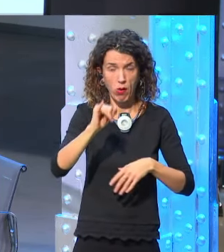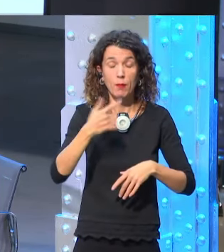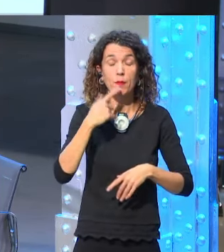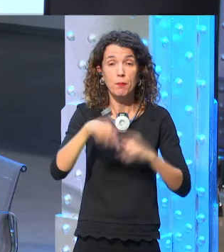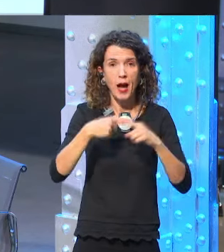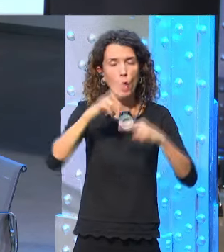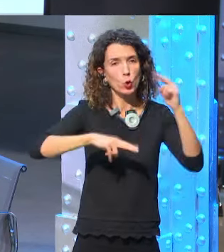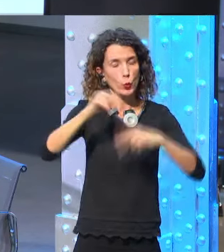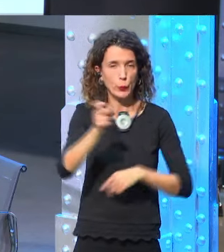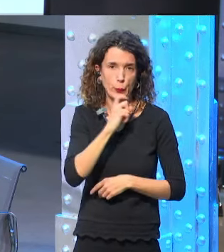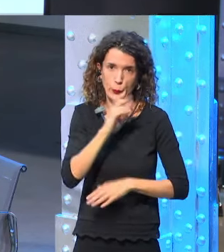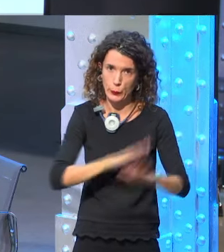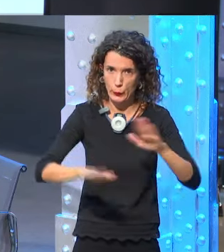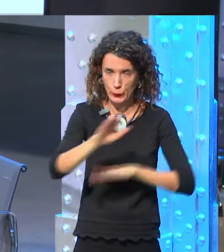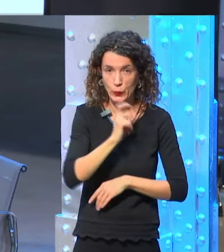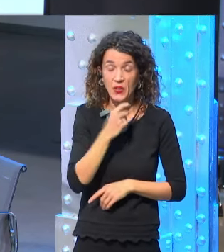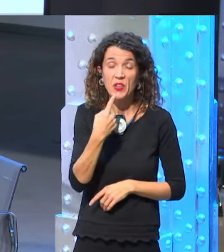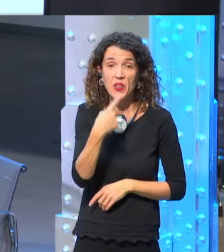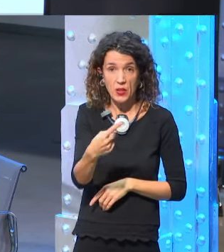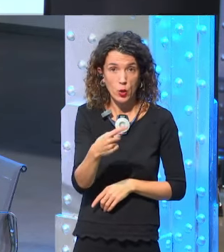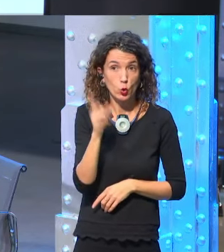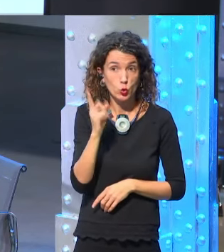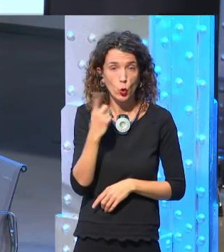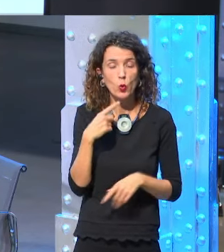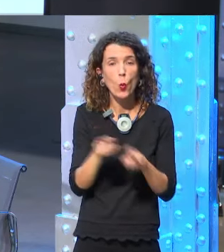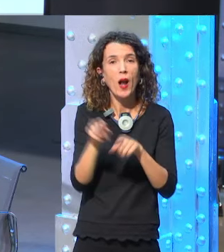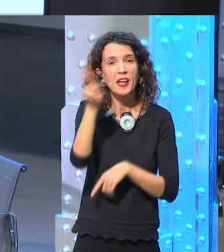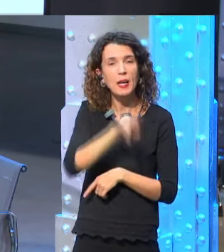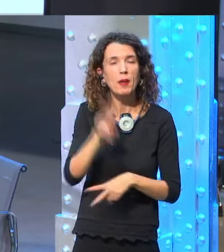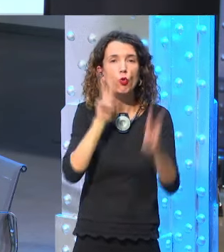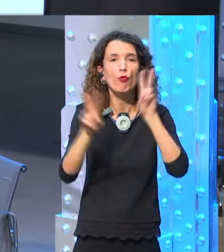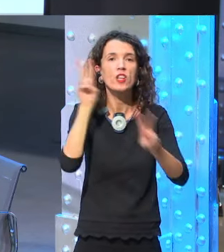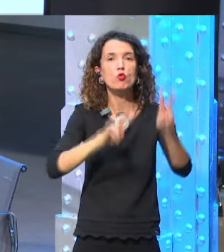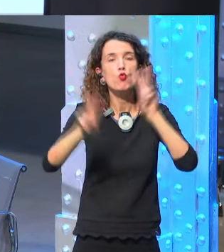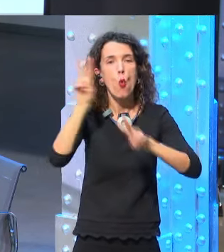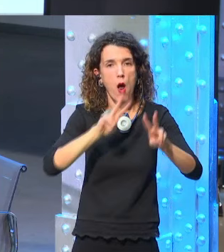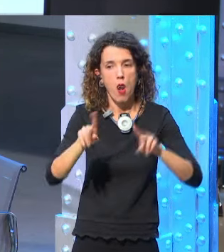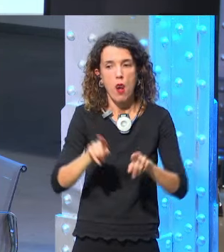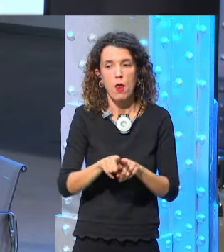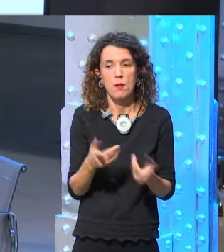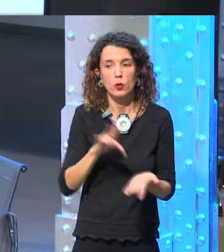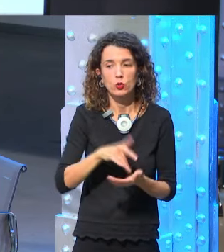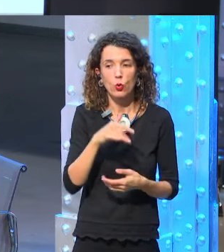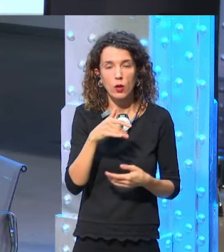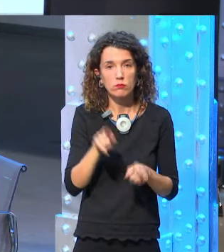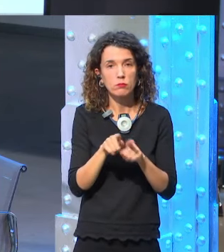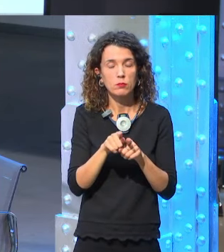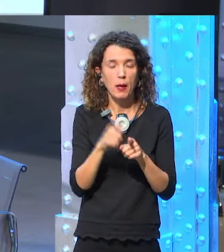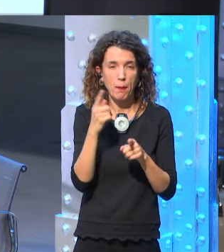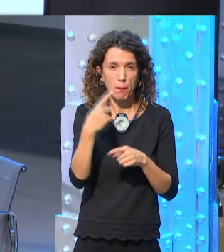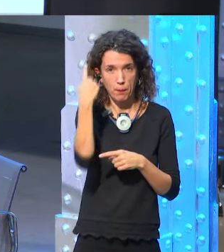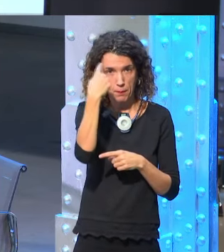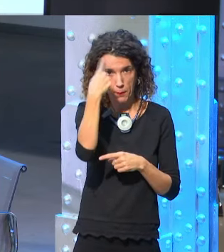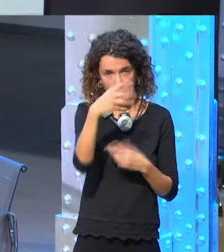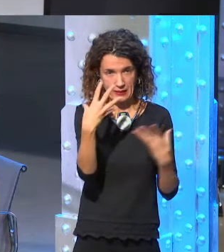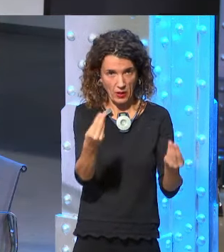going to give you a kind of a visual walkthrough that you get an impression of this building. So let's say the classical architecture is in the inside of the building,